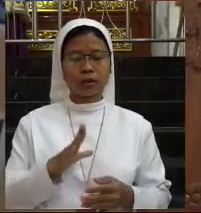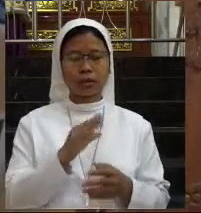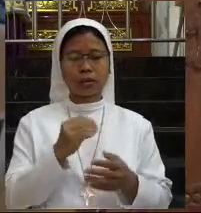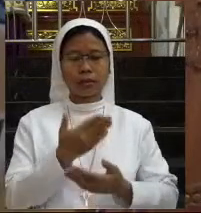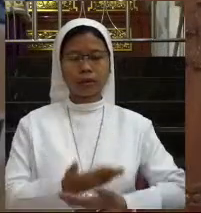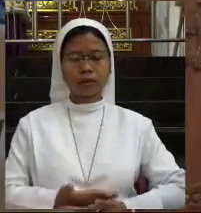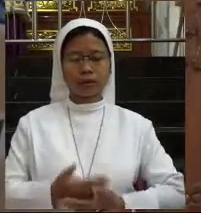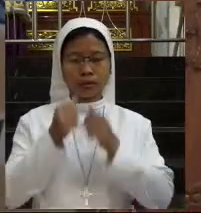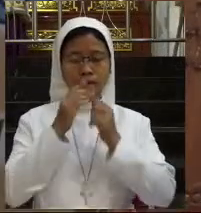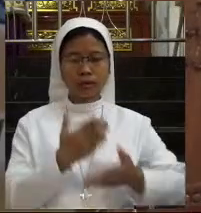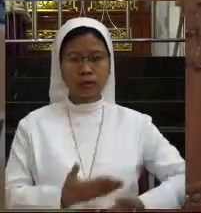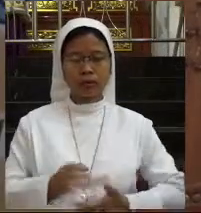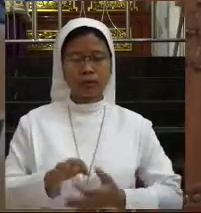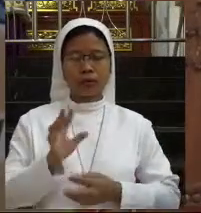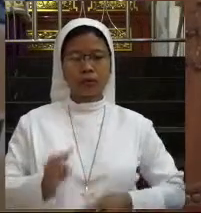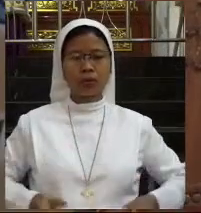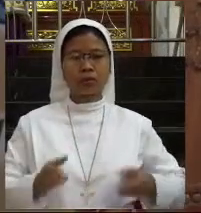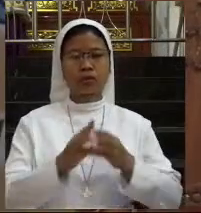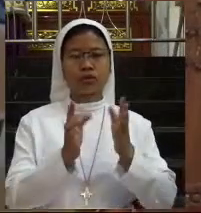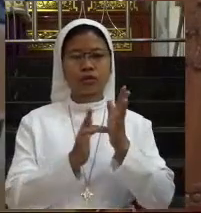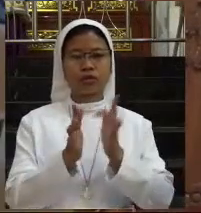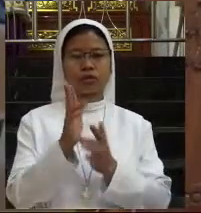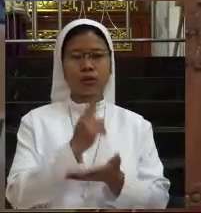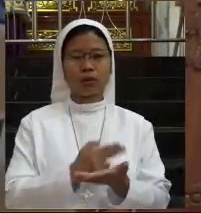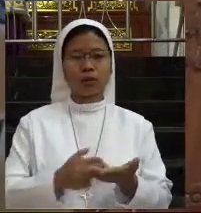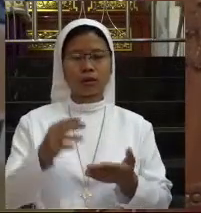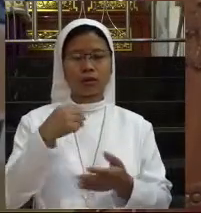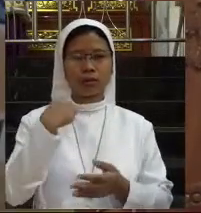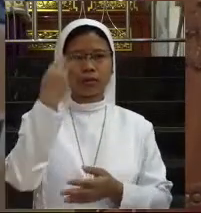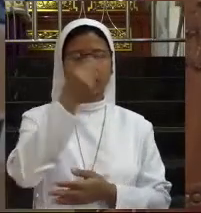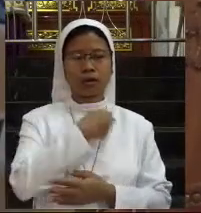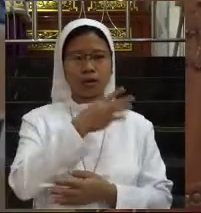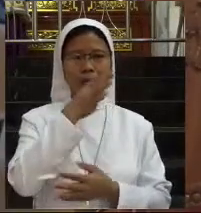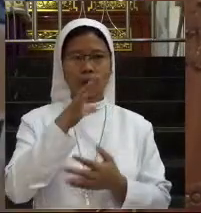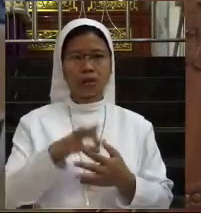women, and blessed is the fruit of thy womb, Jesus.